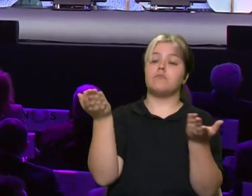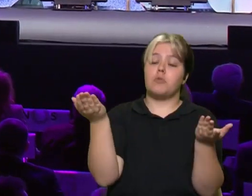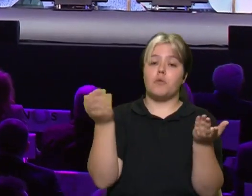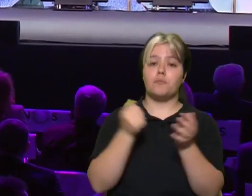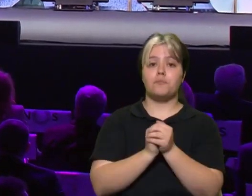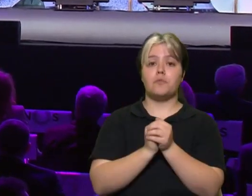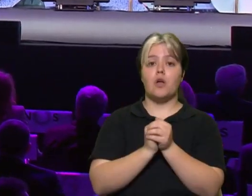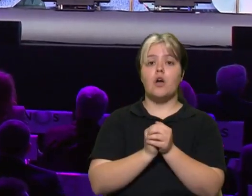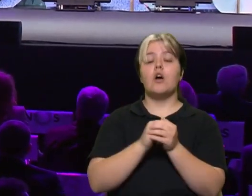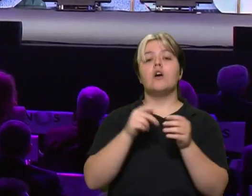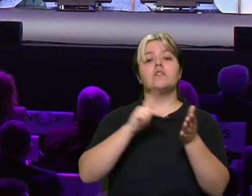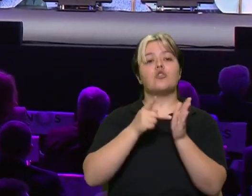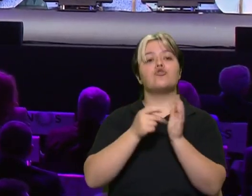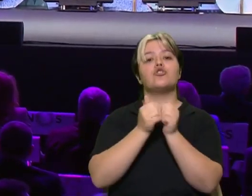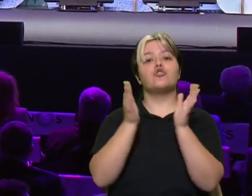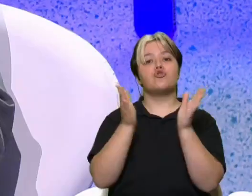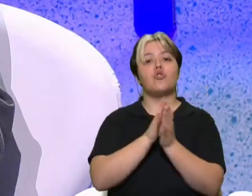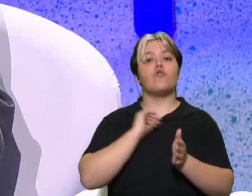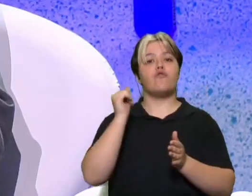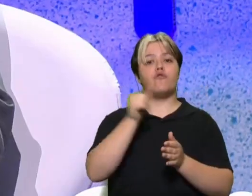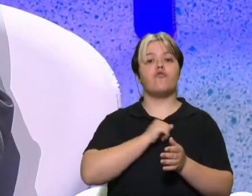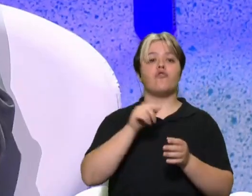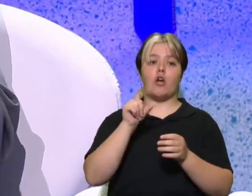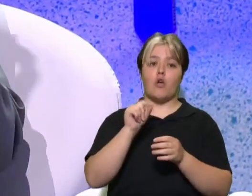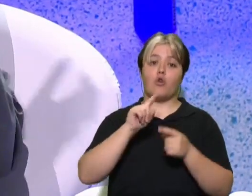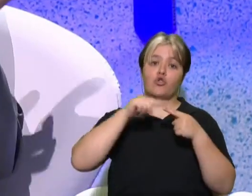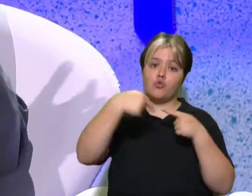third, governance. So these technologies